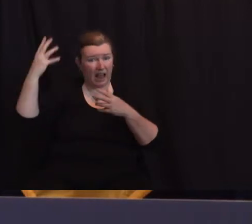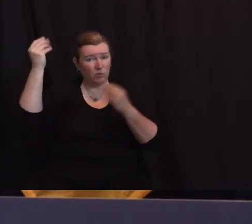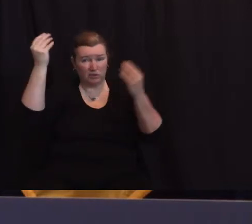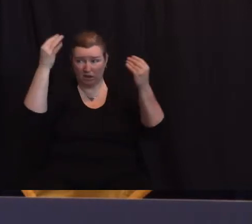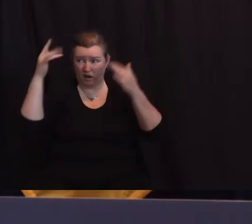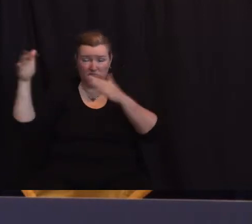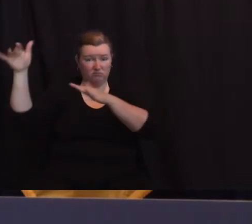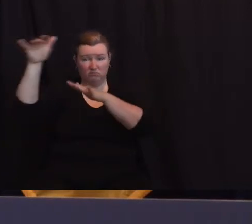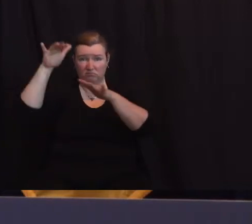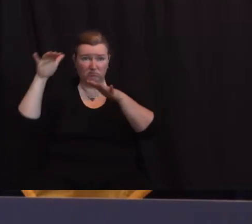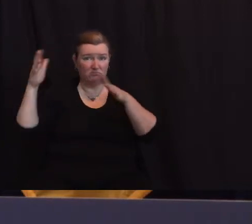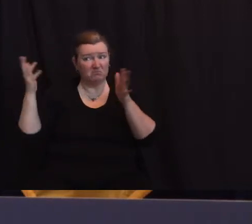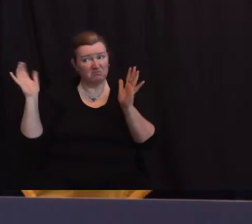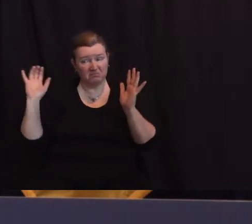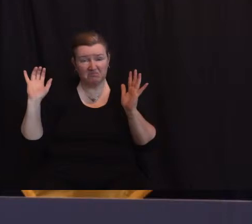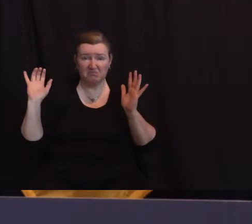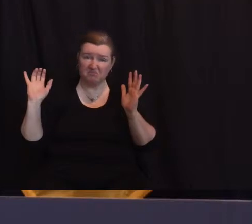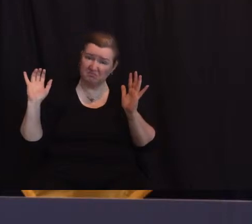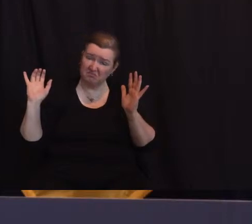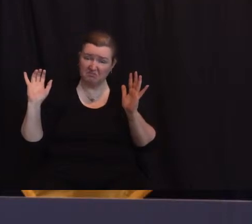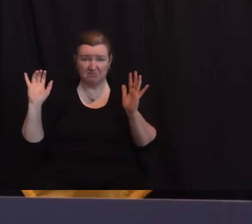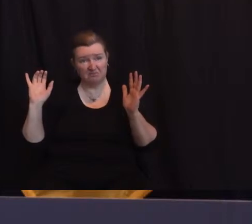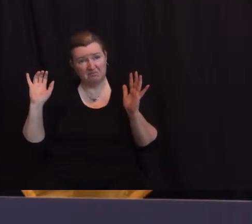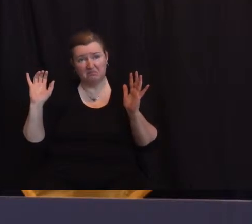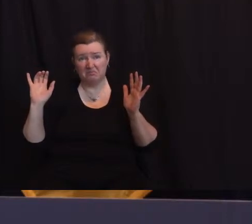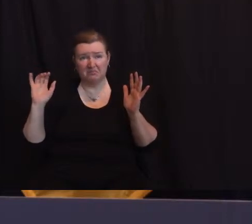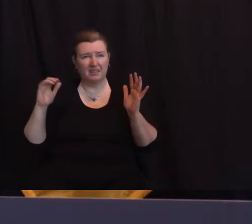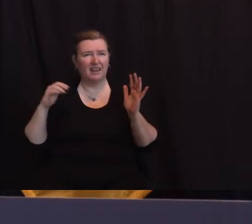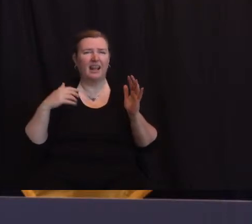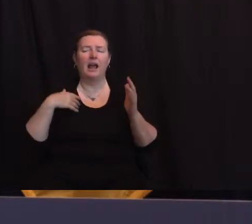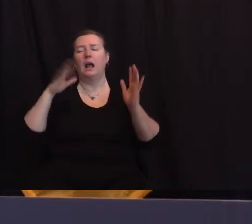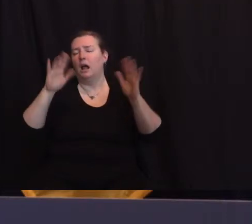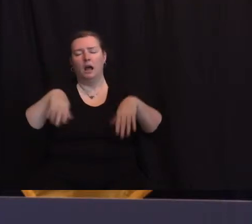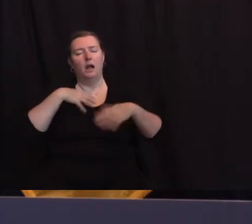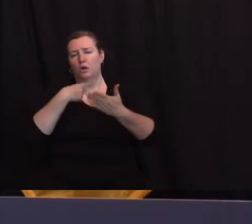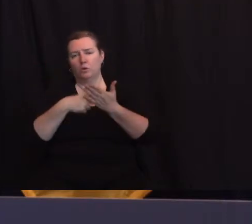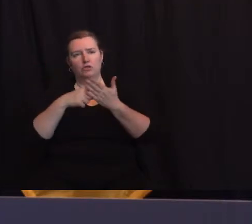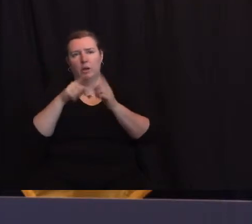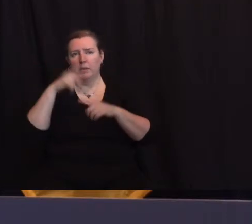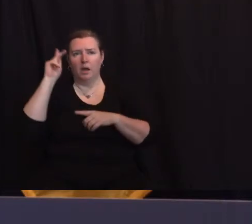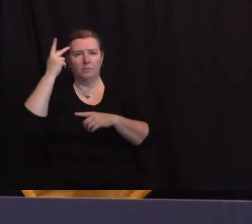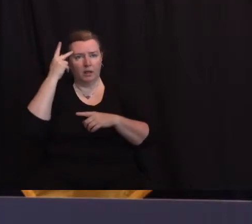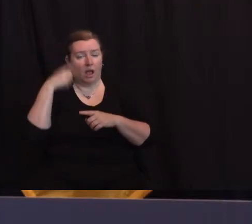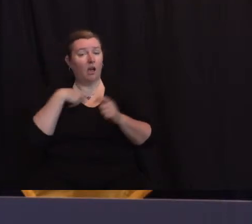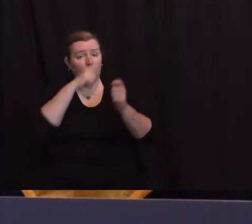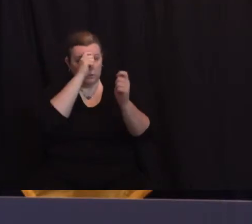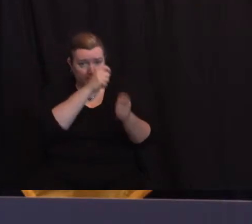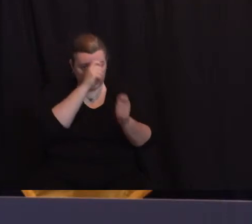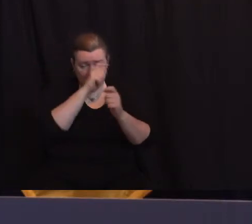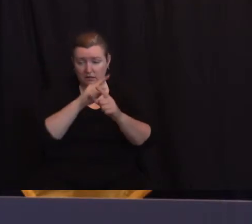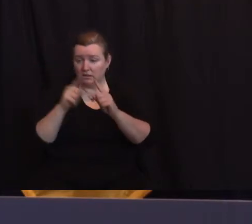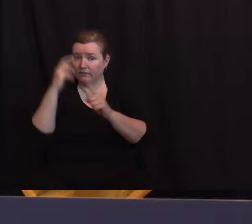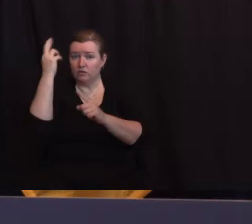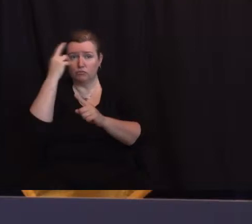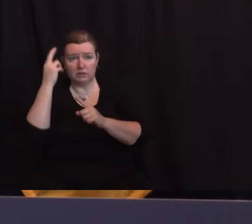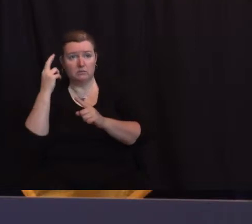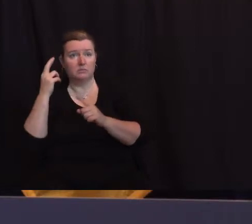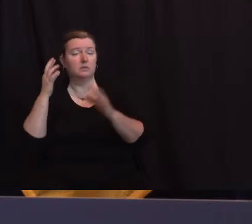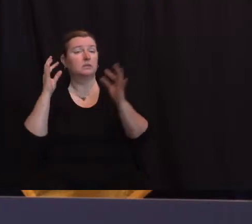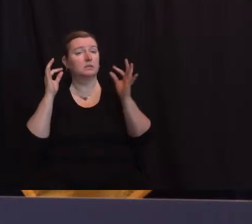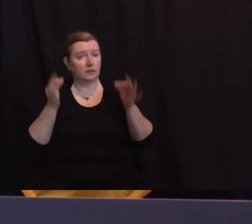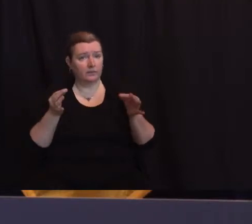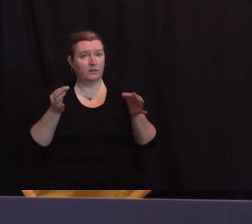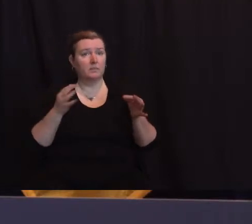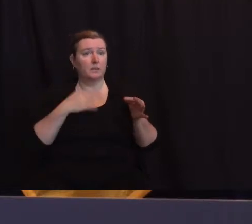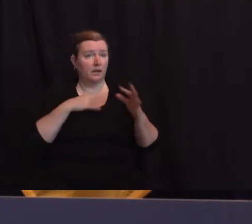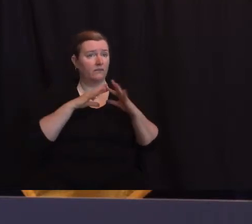make a statement that's unrelated. Again, I don't want to get too political here. Do I have respect for people who have a different opinion on this? Absolutely. I've got people in my own family